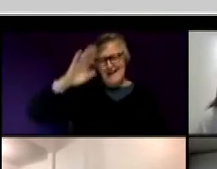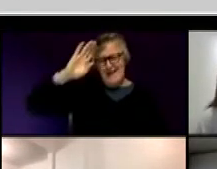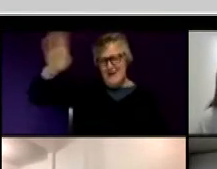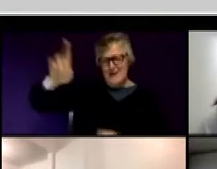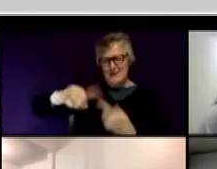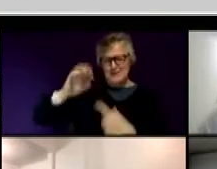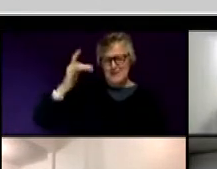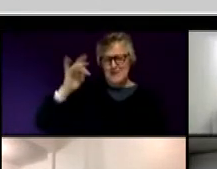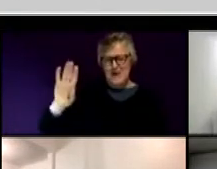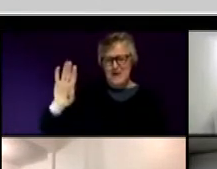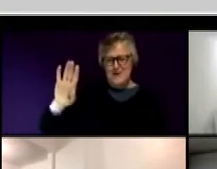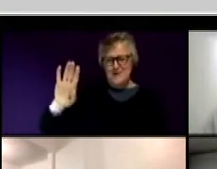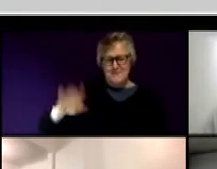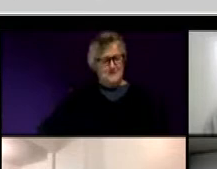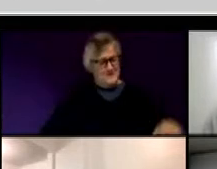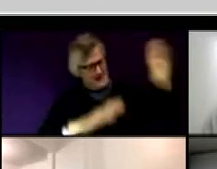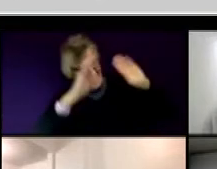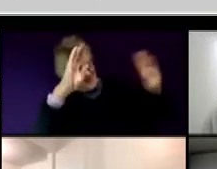Hello, Barb.